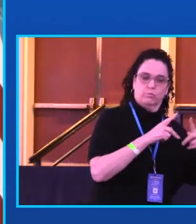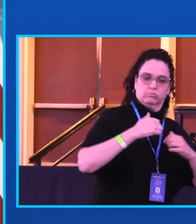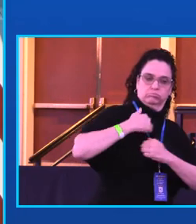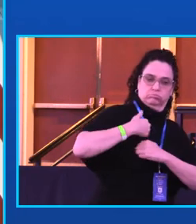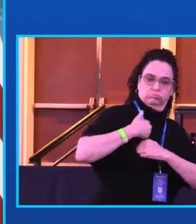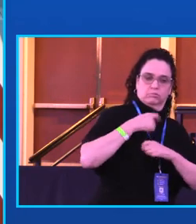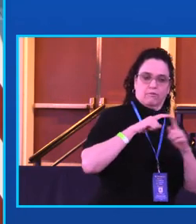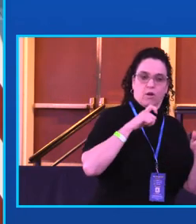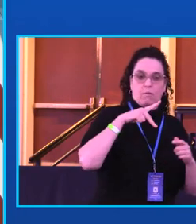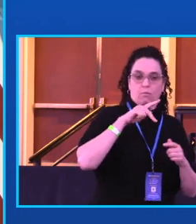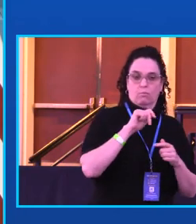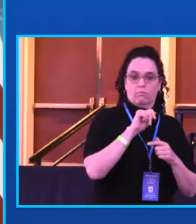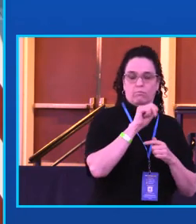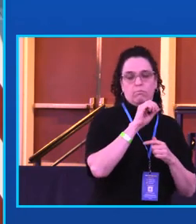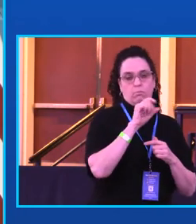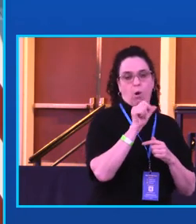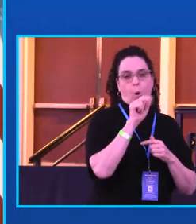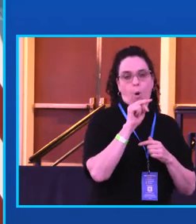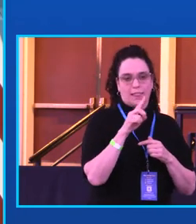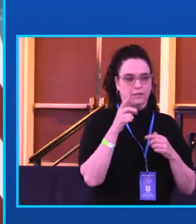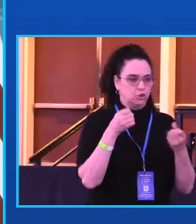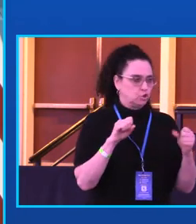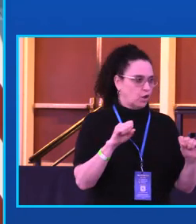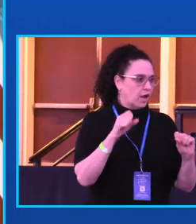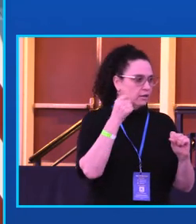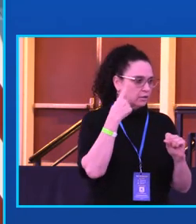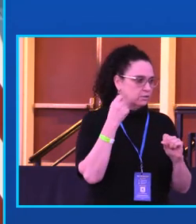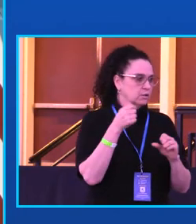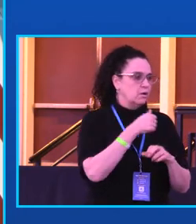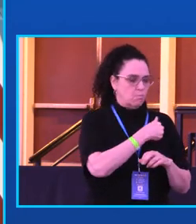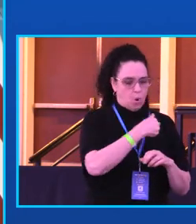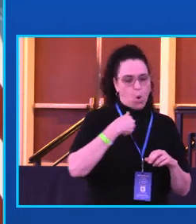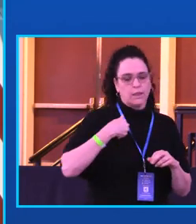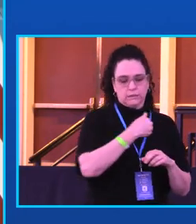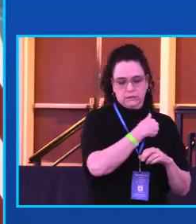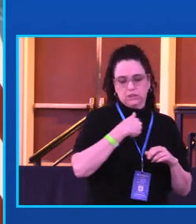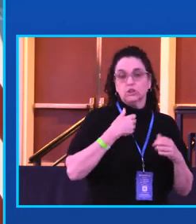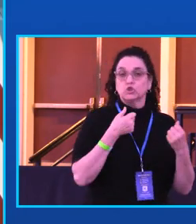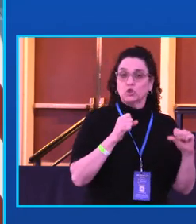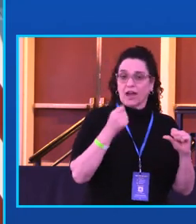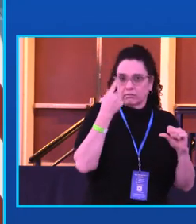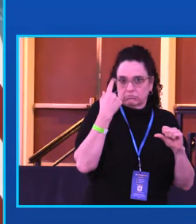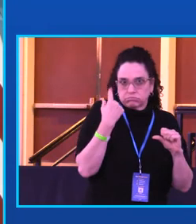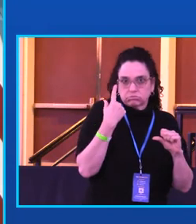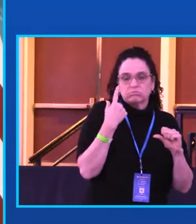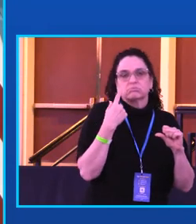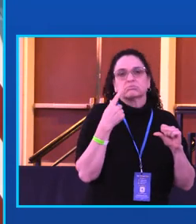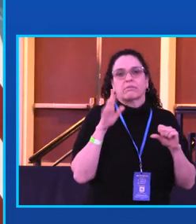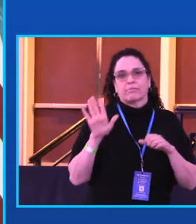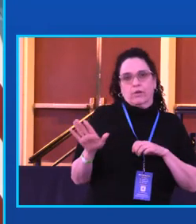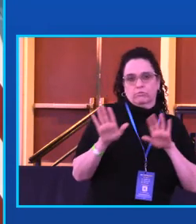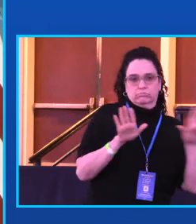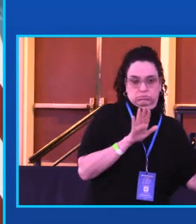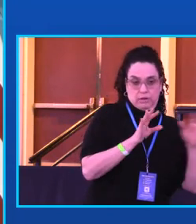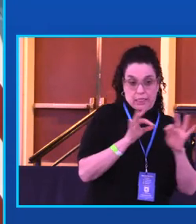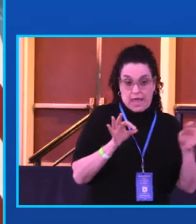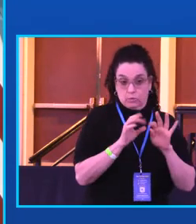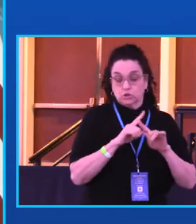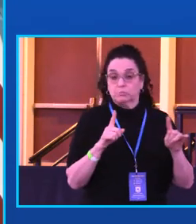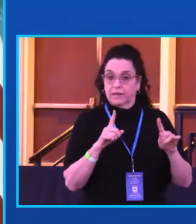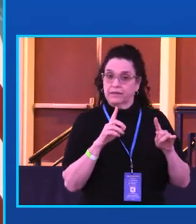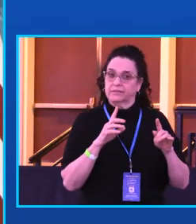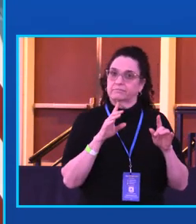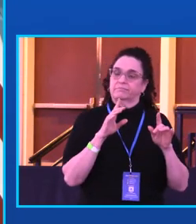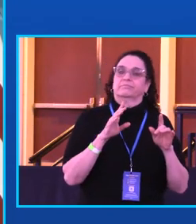to understand each other's language, but yet speaking the same language in their